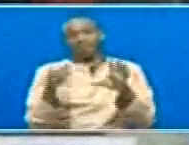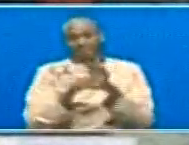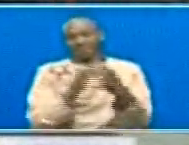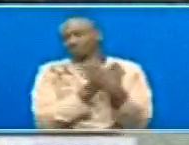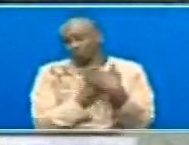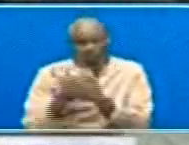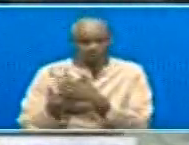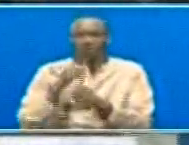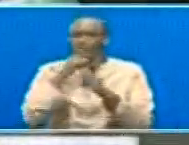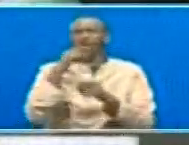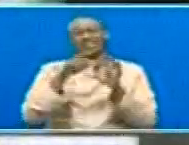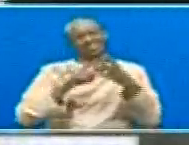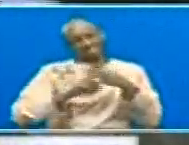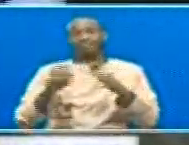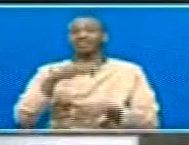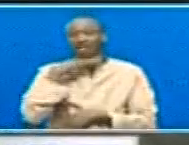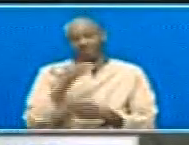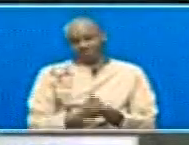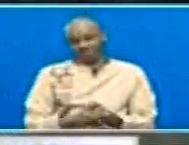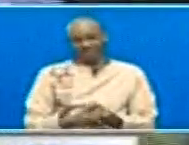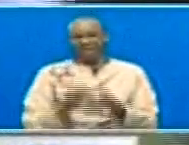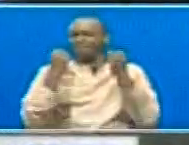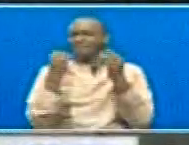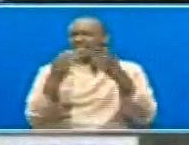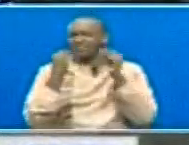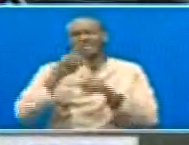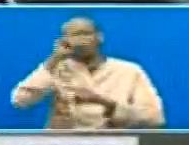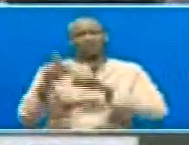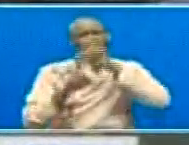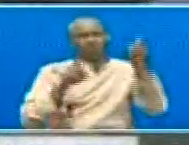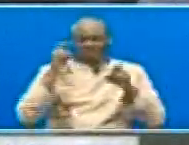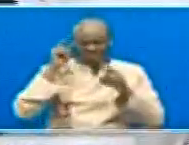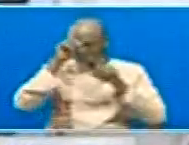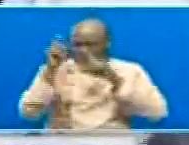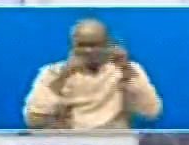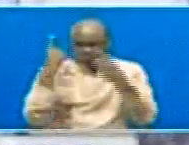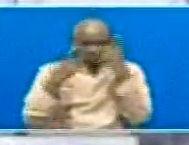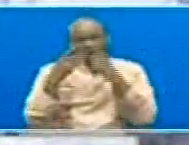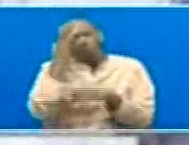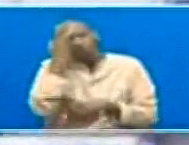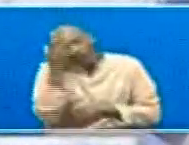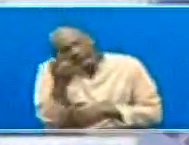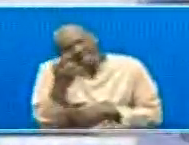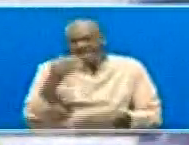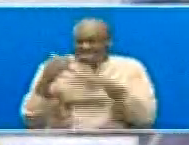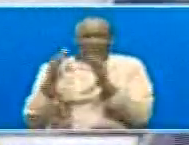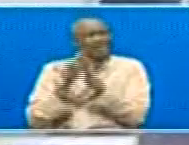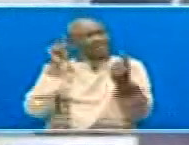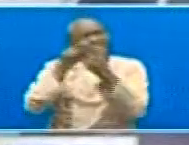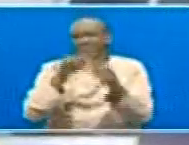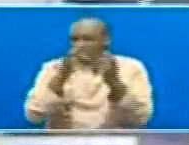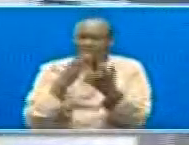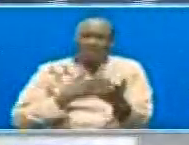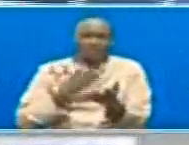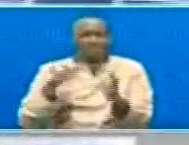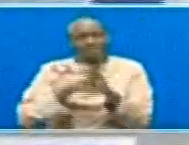escaped death by a whisker. Many left with a number of questions lingering onto their minds. Why was my relative targeted? What